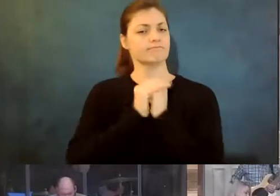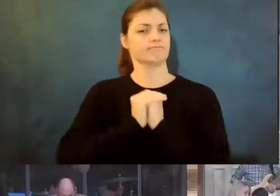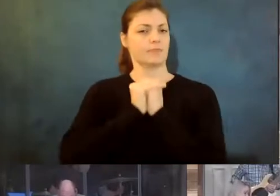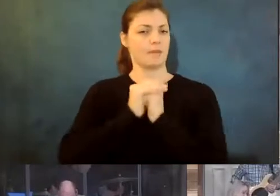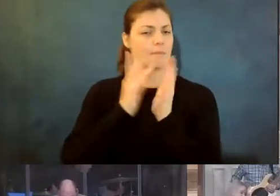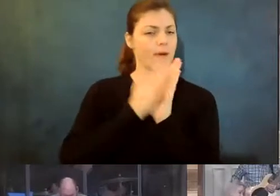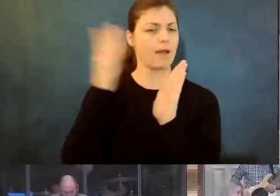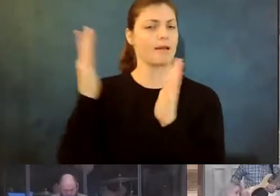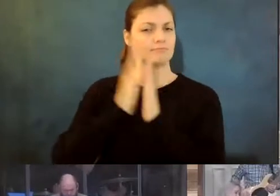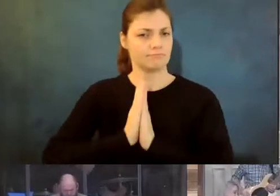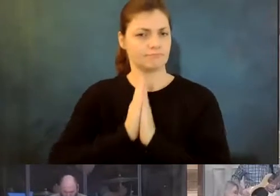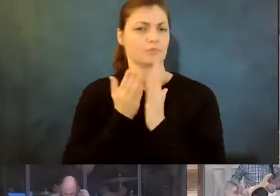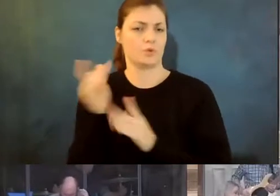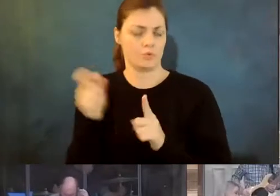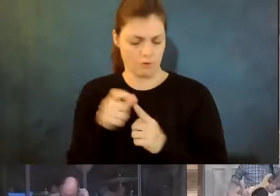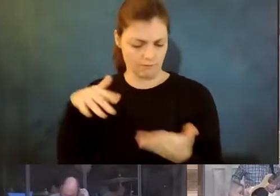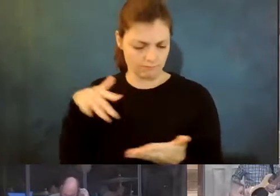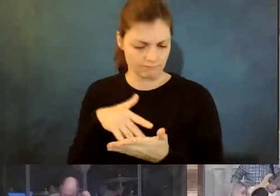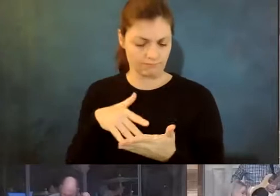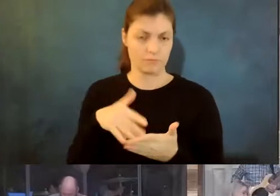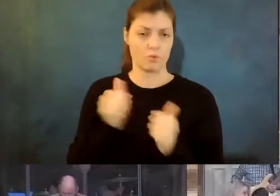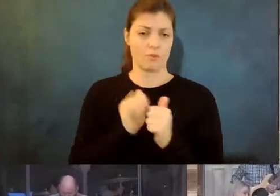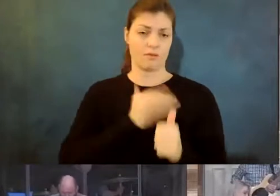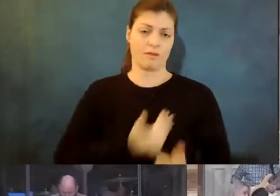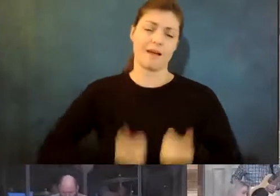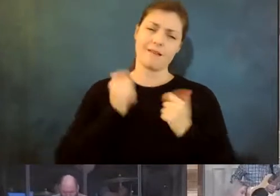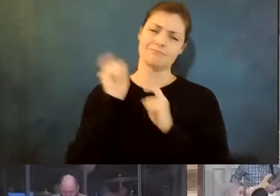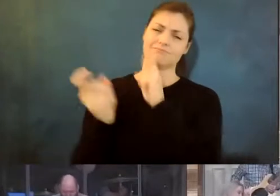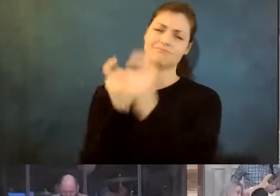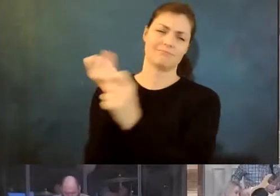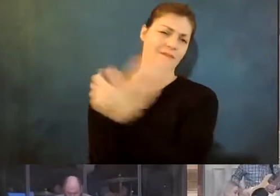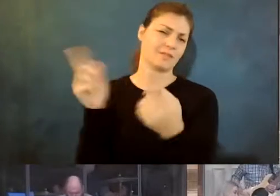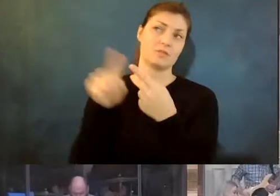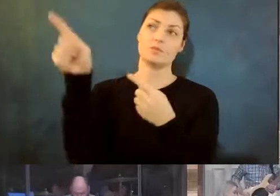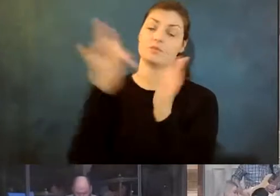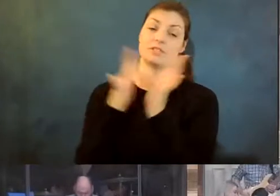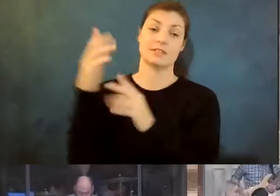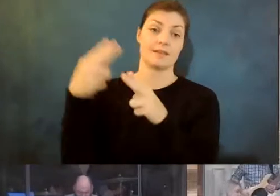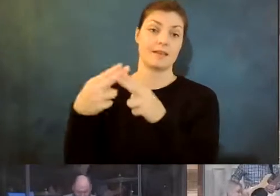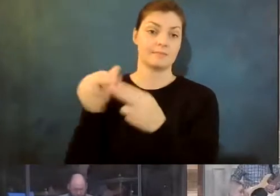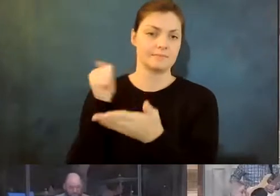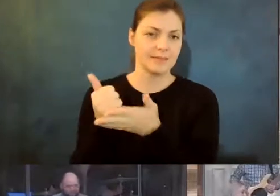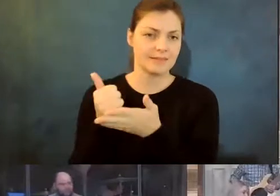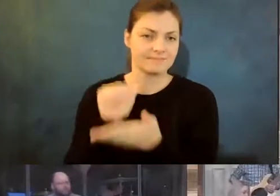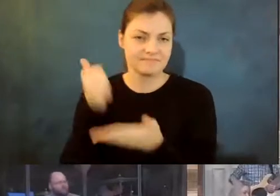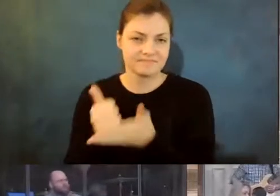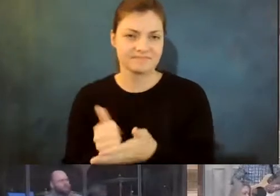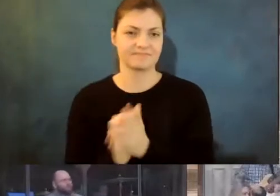word, Lord, and with our lives. And so we give all to you in Jesus' name. Amen.